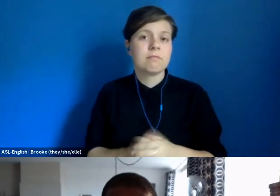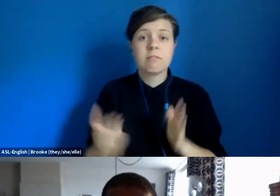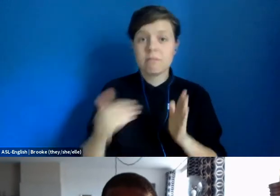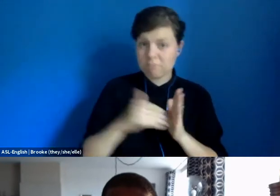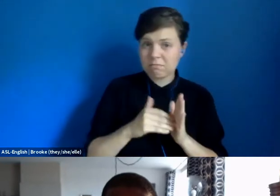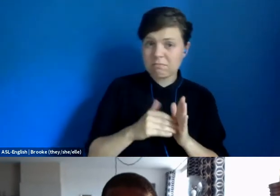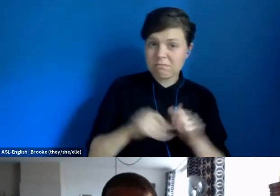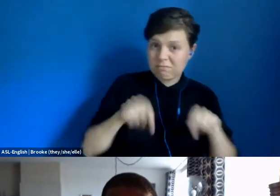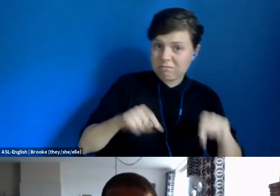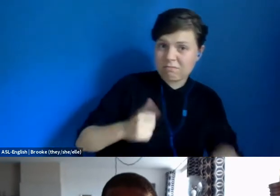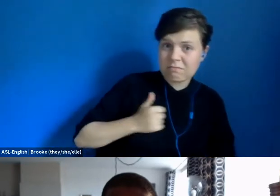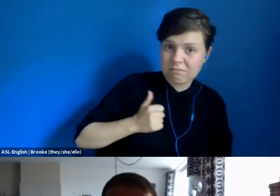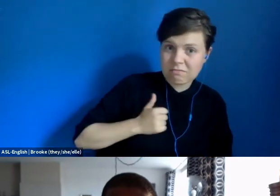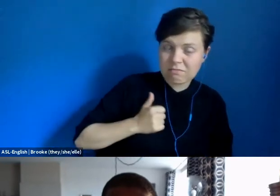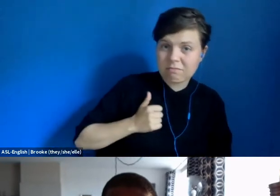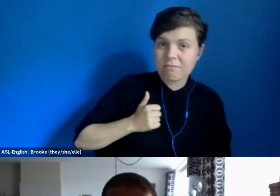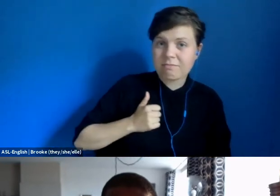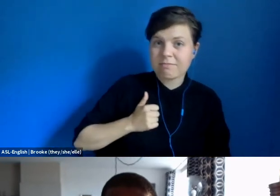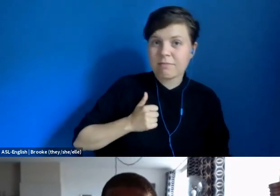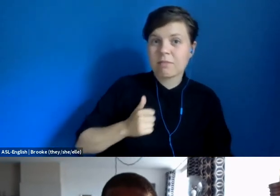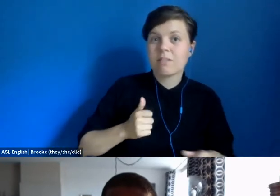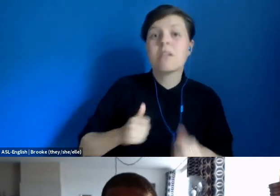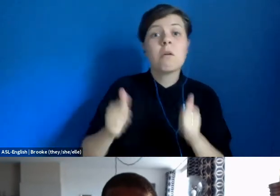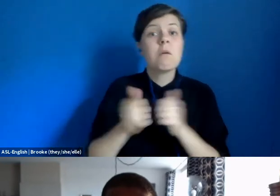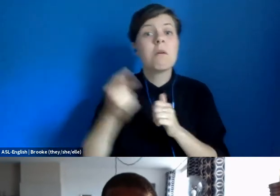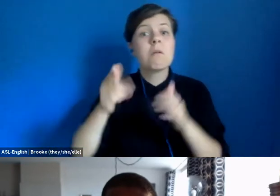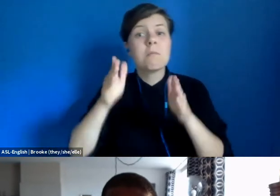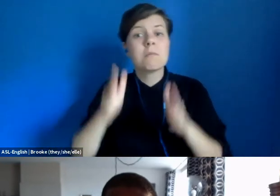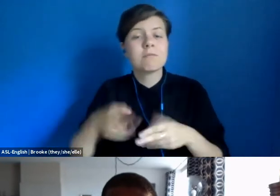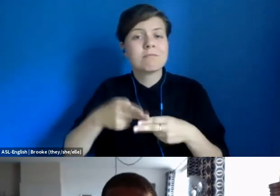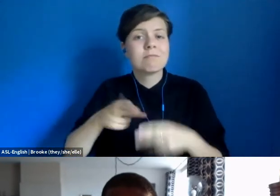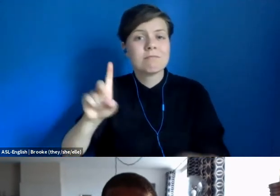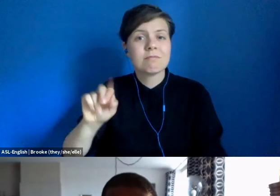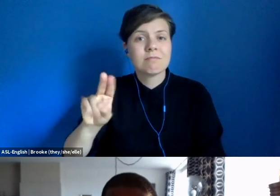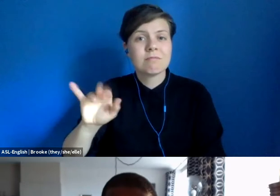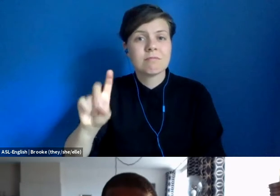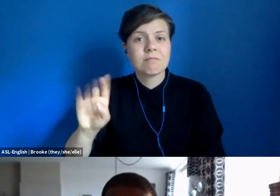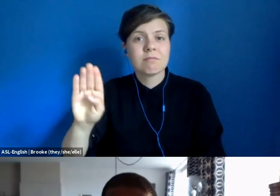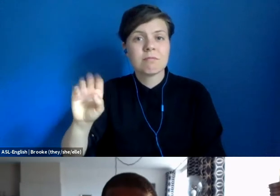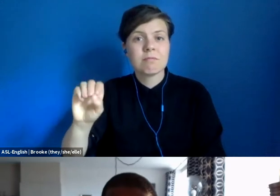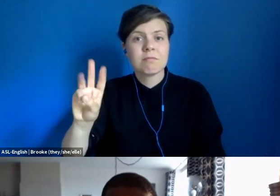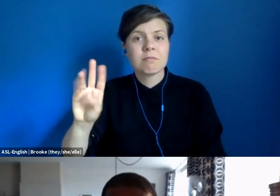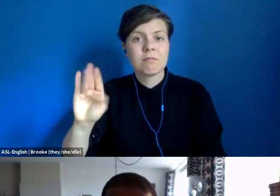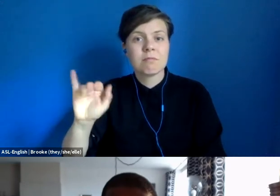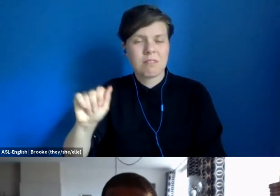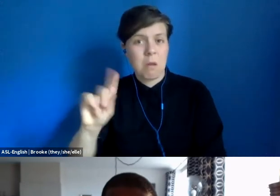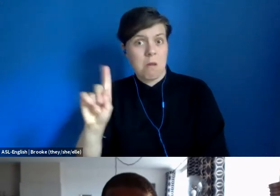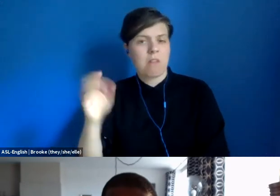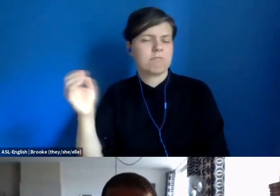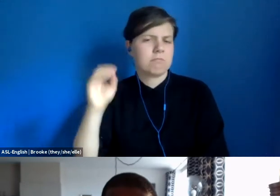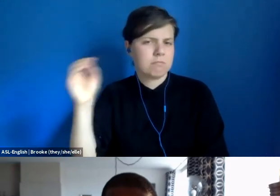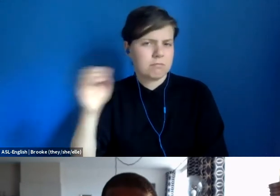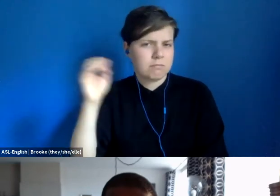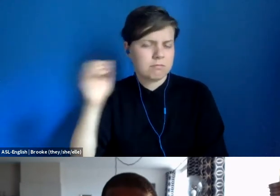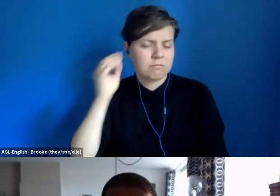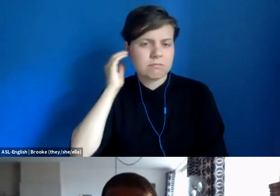Fusion Lab, David Bovier, based in Ontario. And what we're doing at the moment is we're working on online meetups through